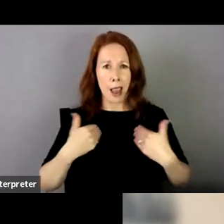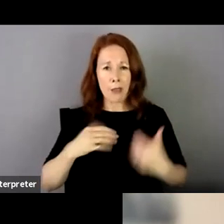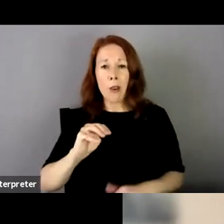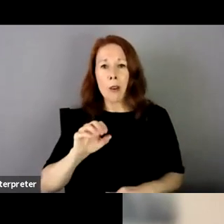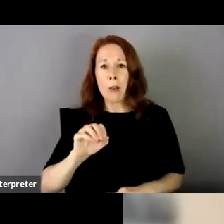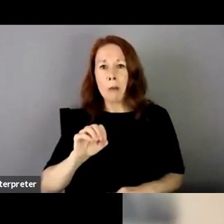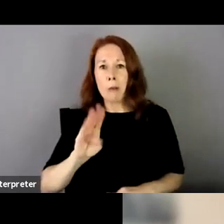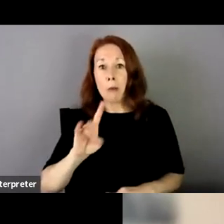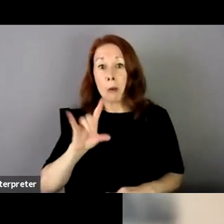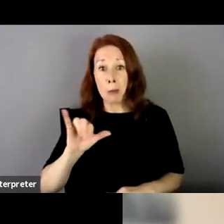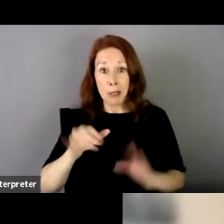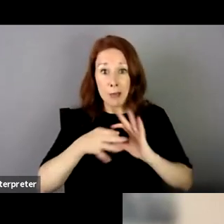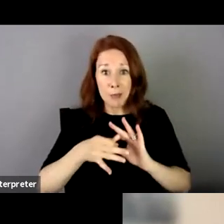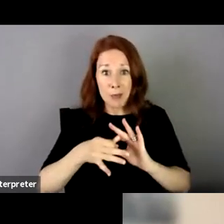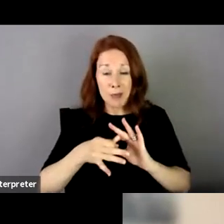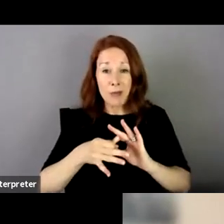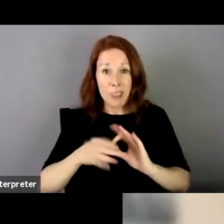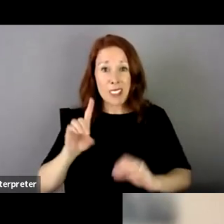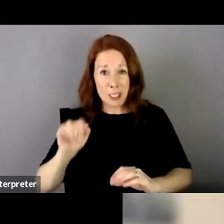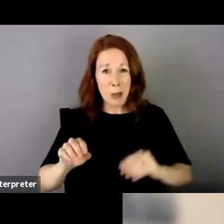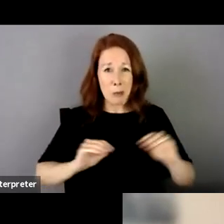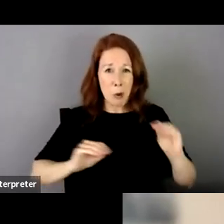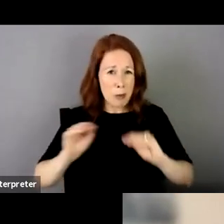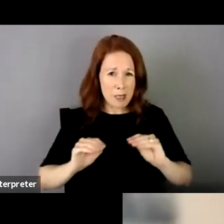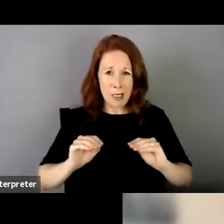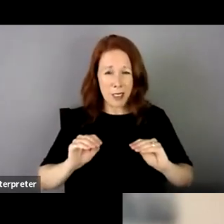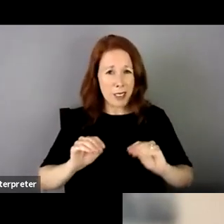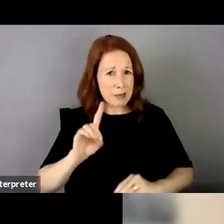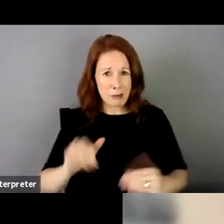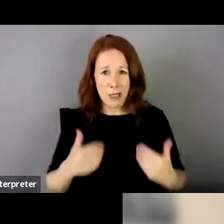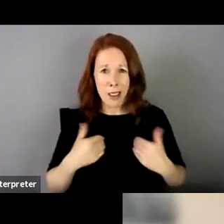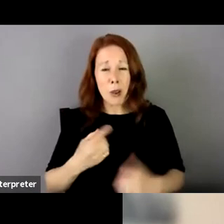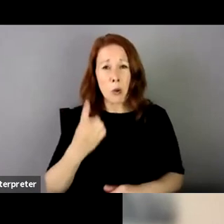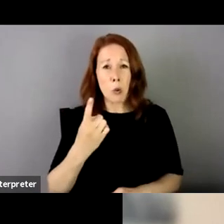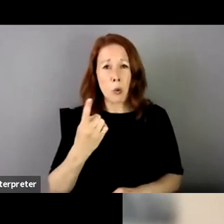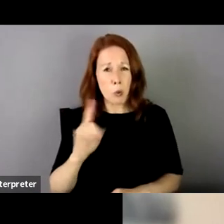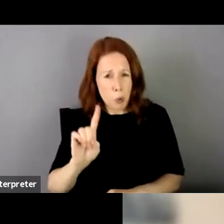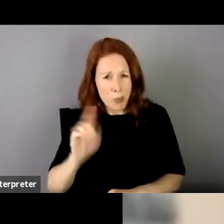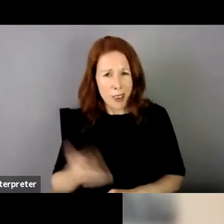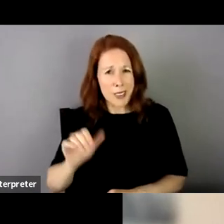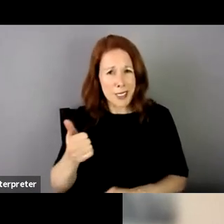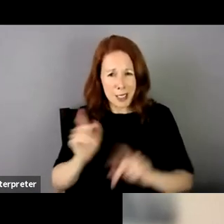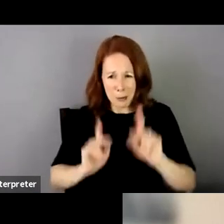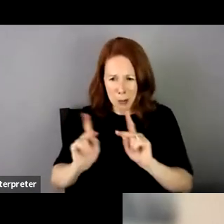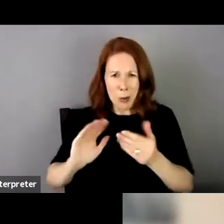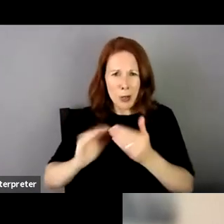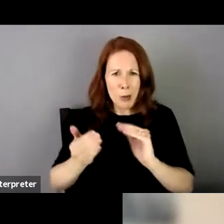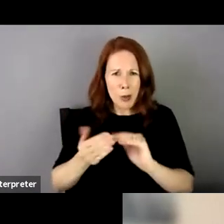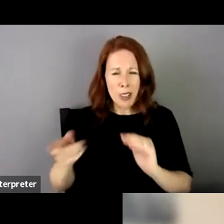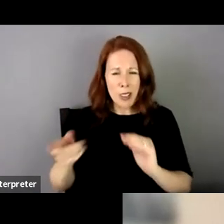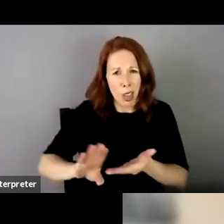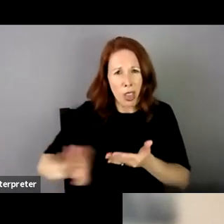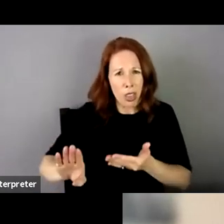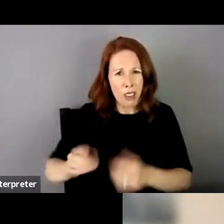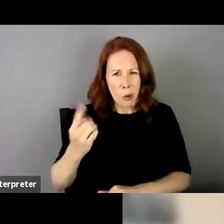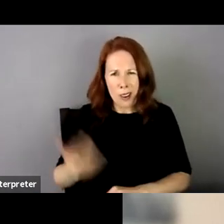mobility-related disability. So that's 1 in 10 people in our communities. If you're going to exclude them, it